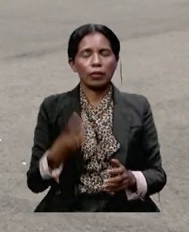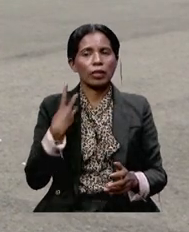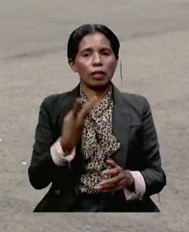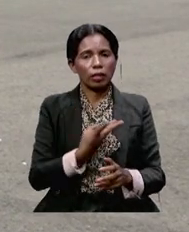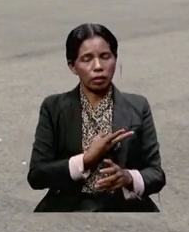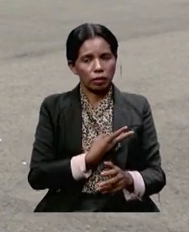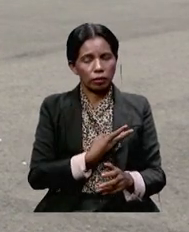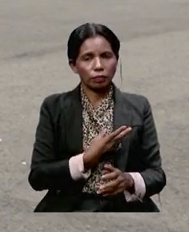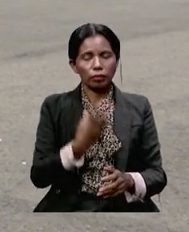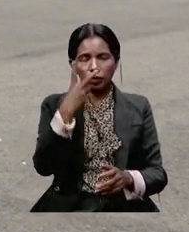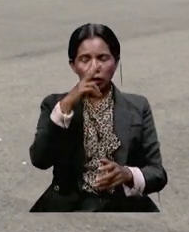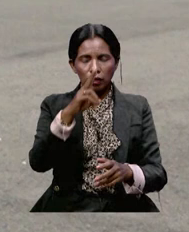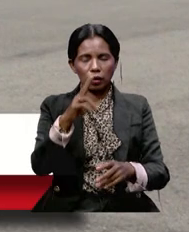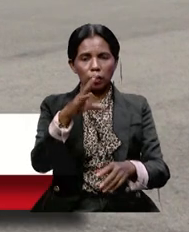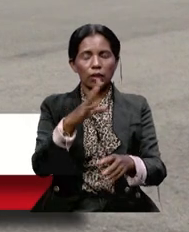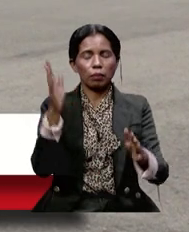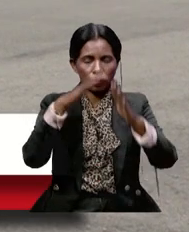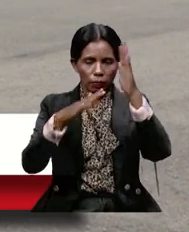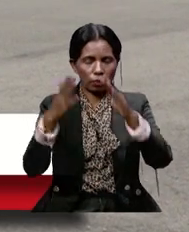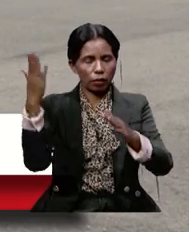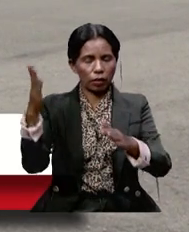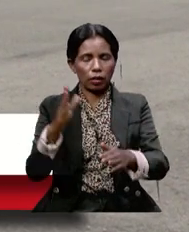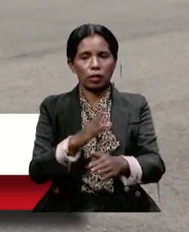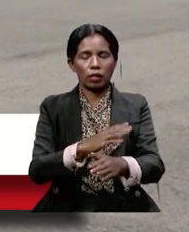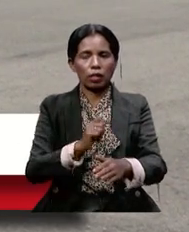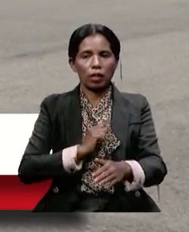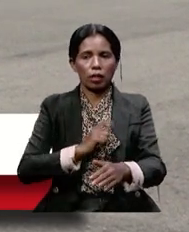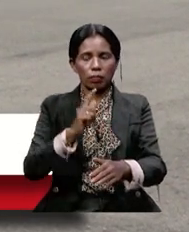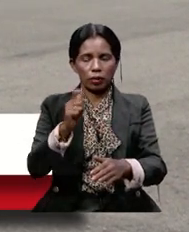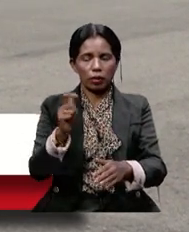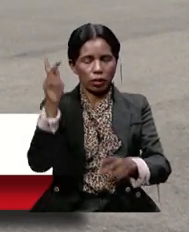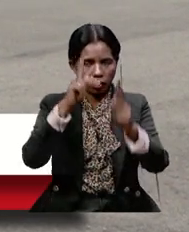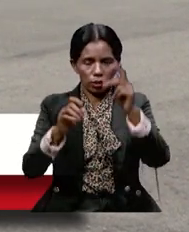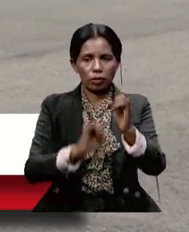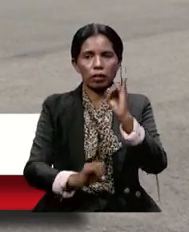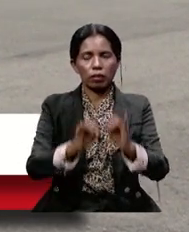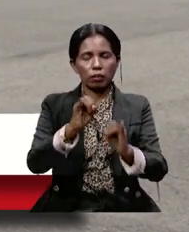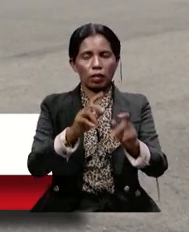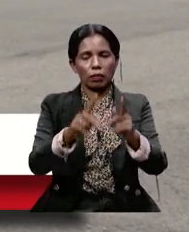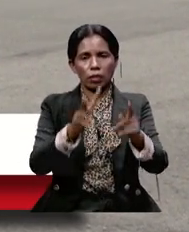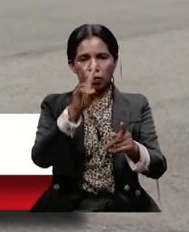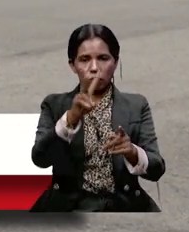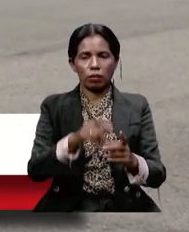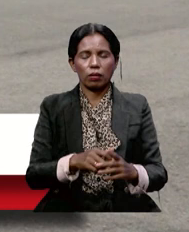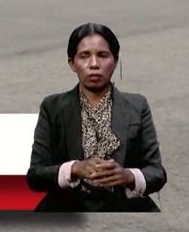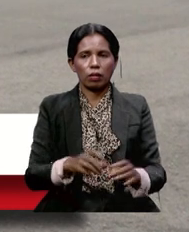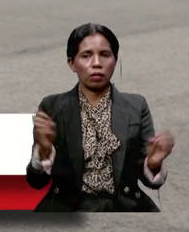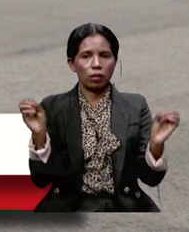ia acontecimento ira nebe maki Aimutin, ira ne kazu nebe maki kazu individuo, entre individuo, na inrua,